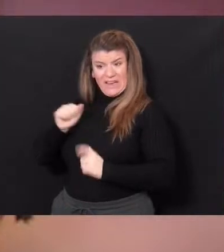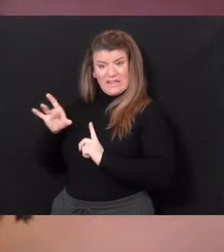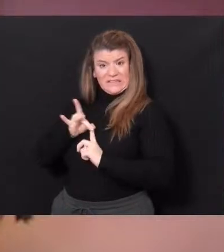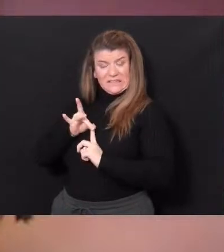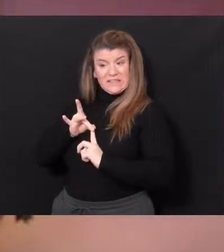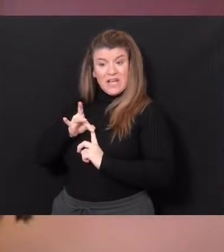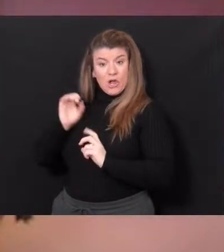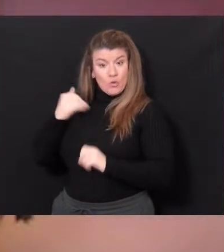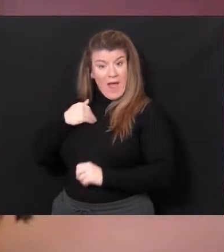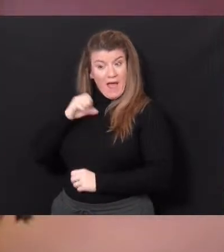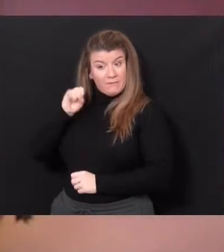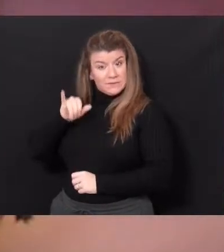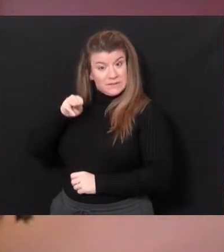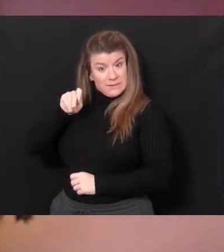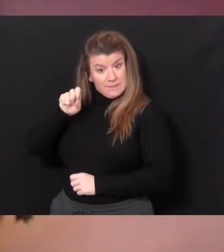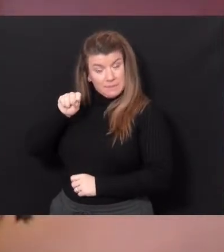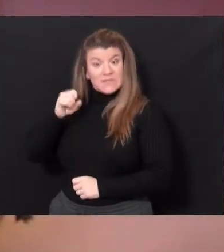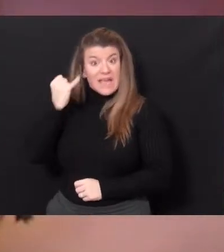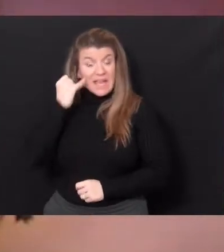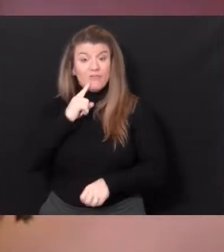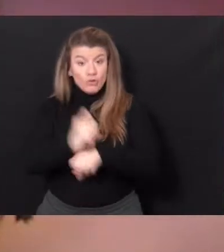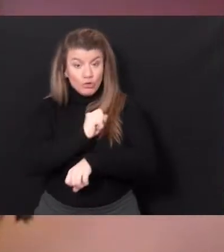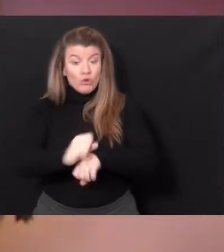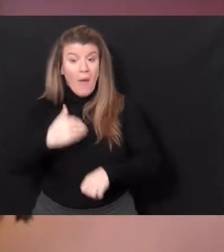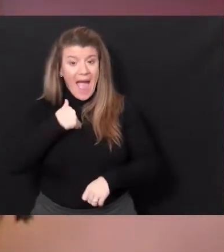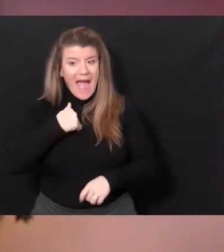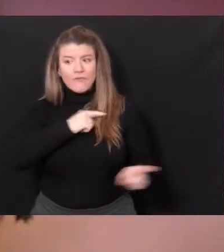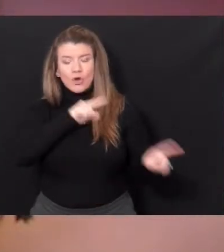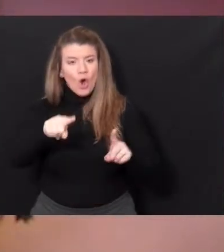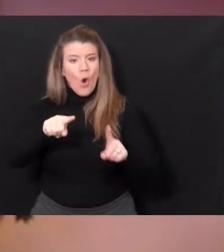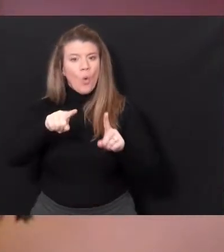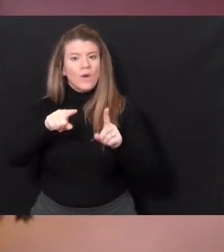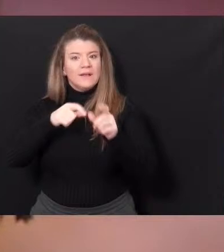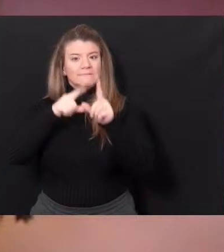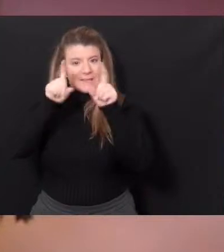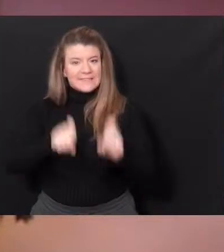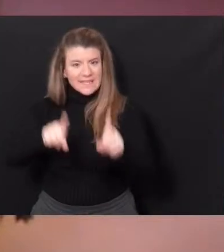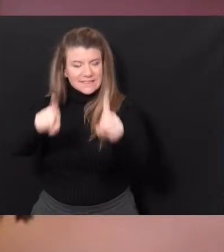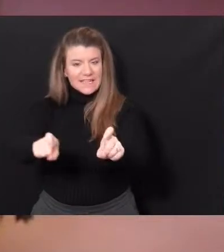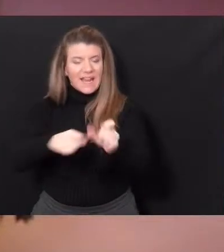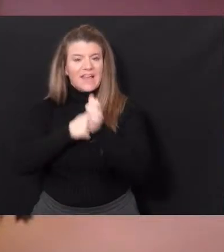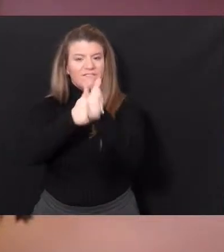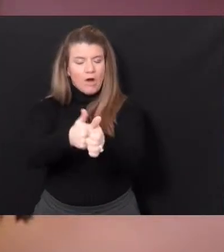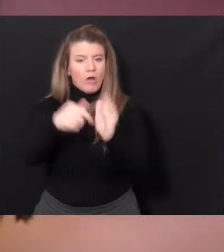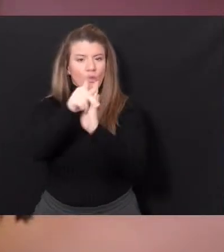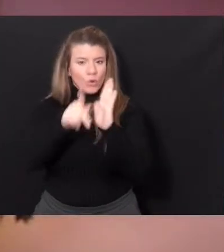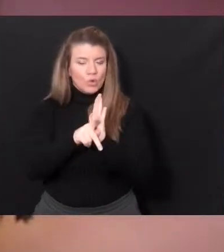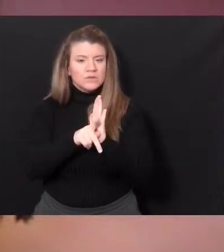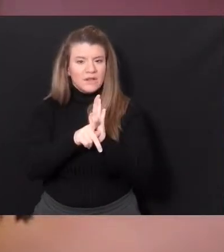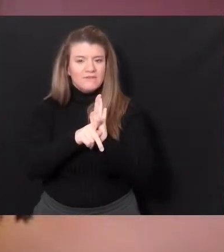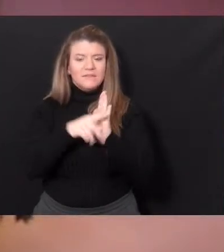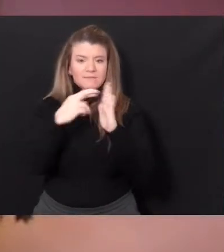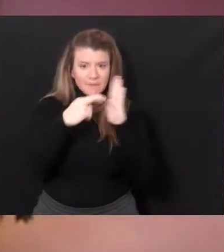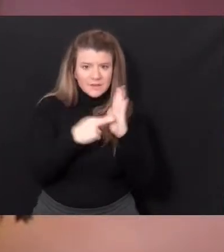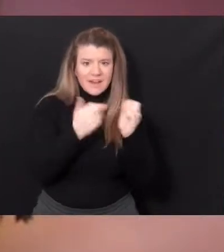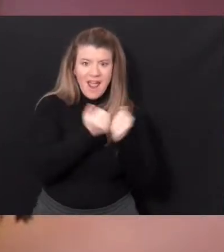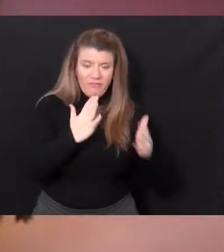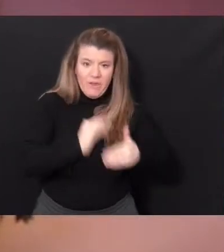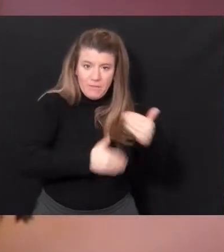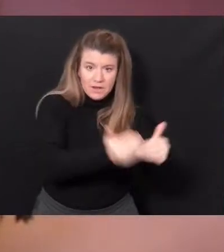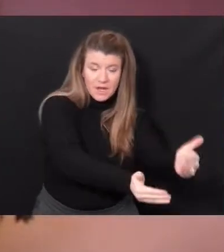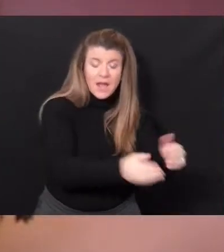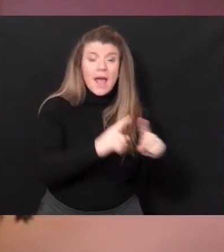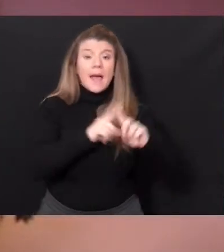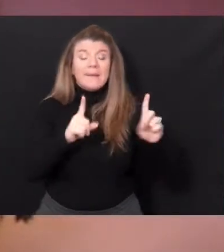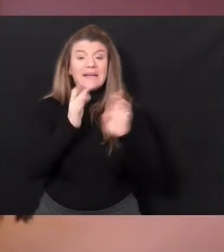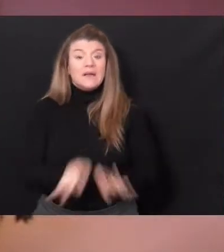do, you should get tested and then start to follow the usual quarantine procedures. It's really important as